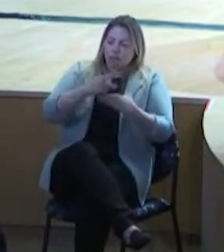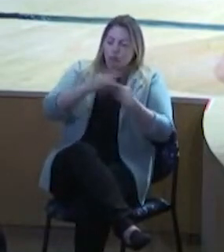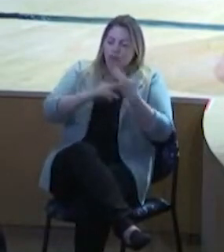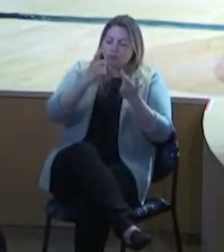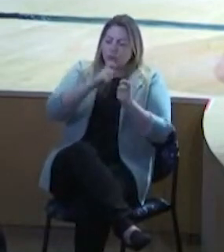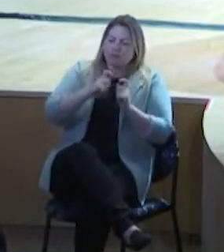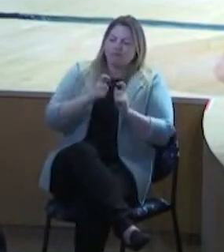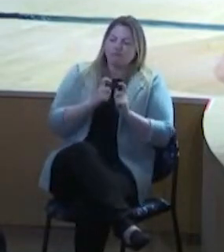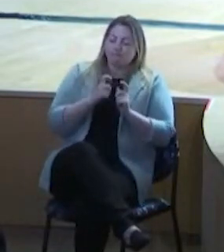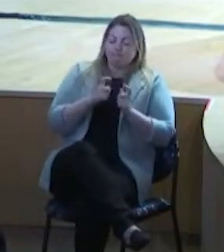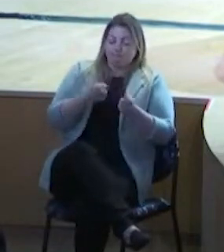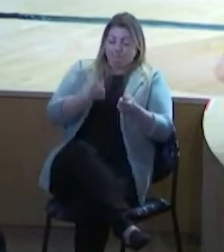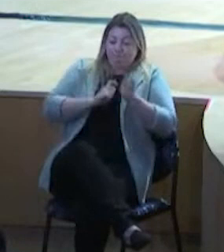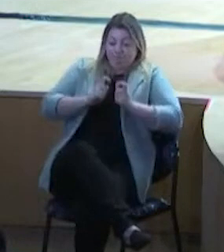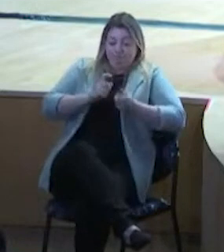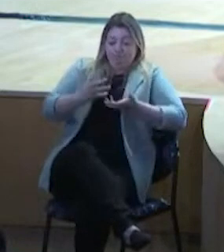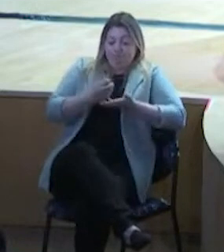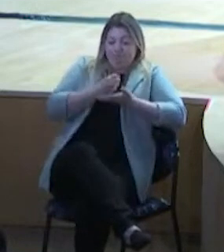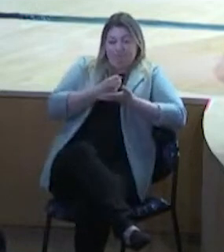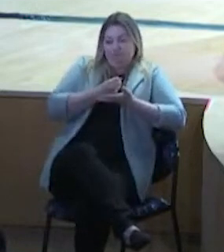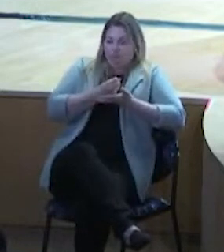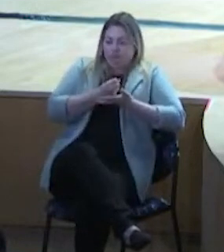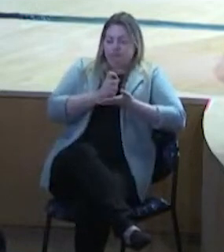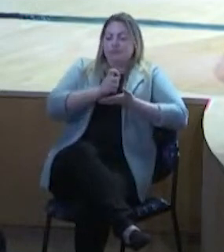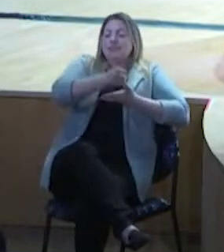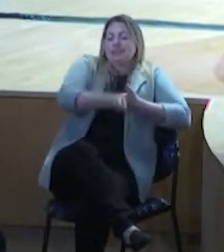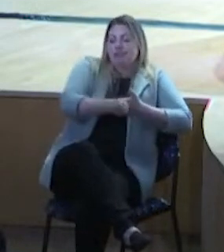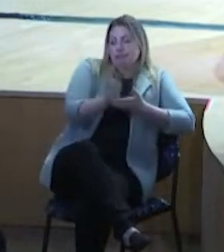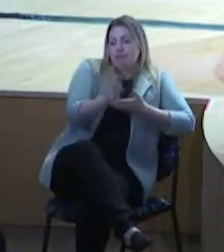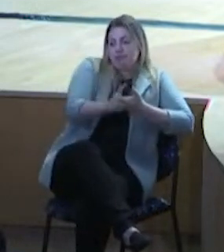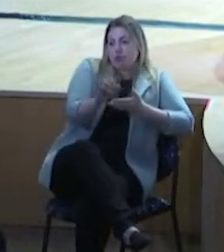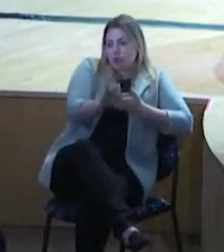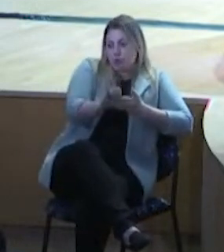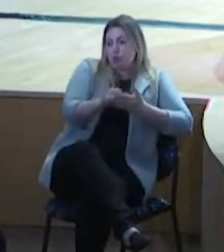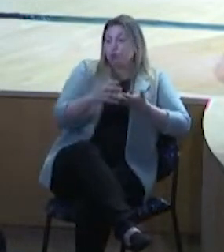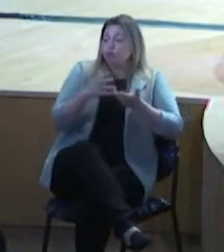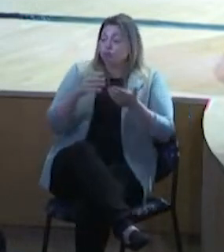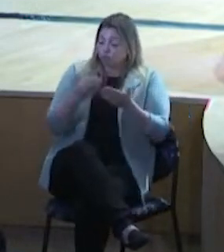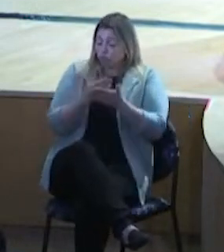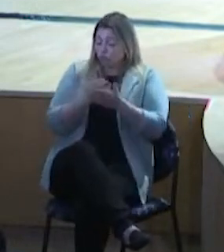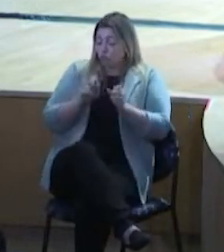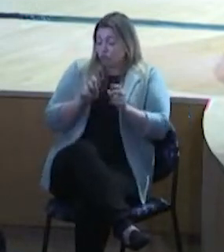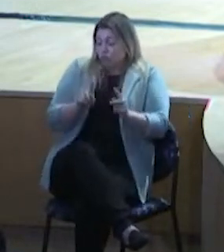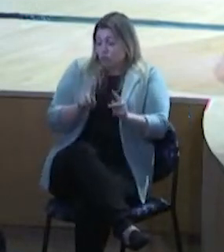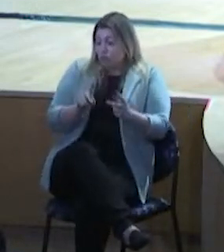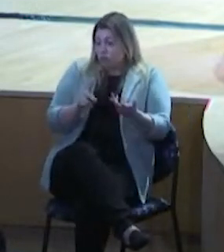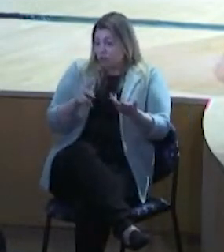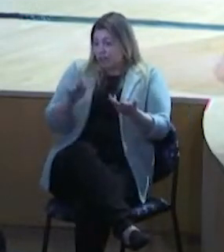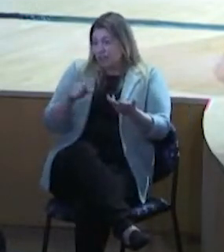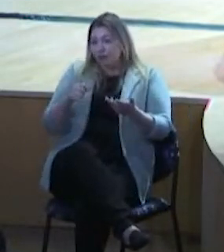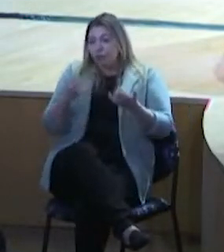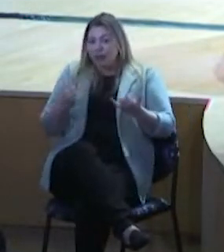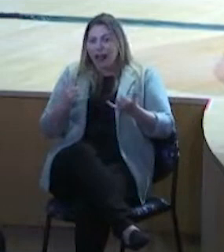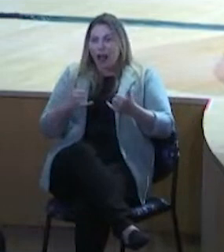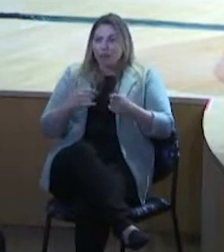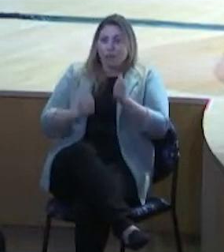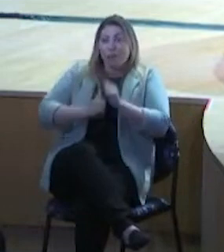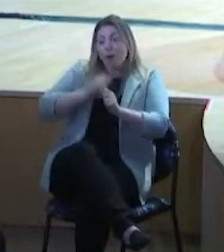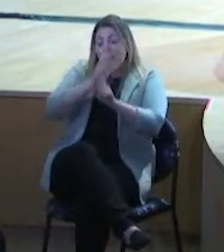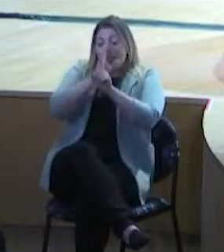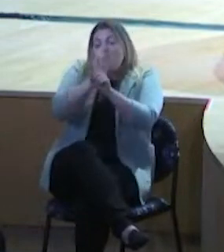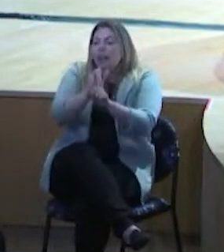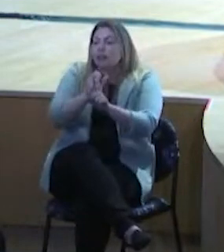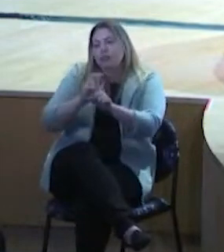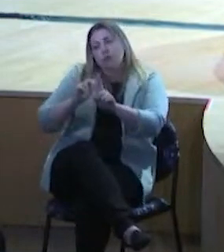place. So there are new opportunities. They're not the most attractive right now just because they're